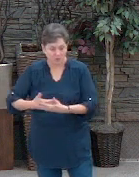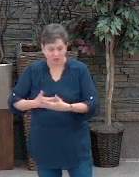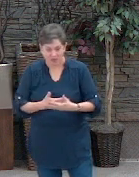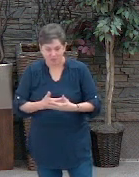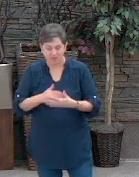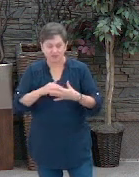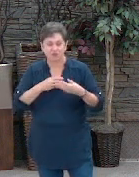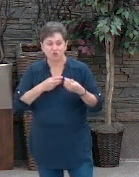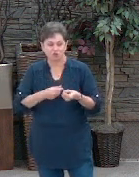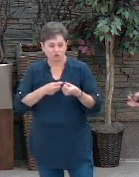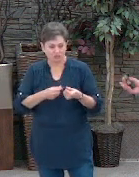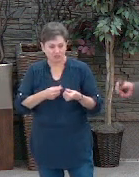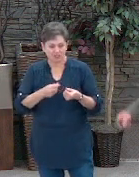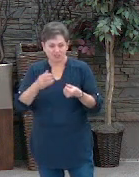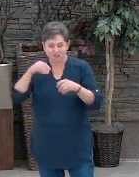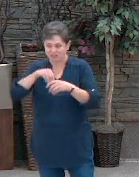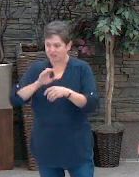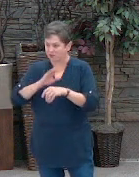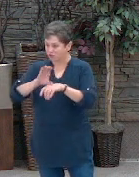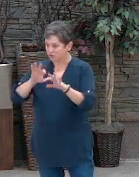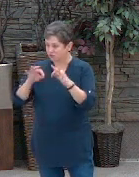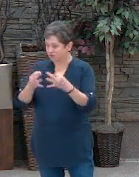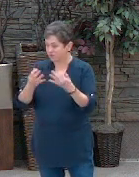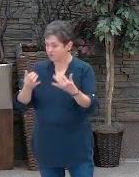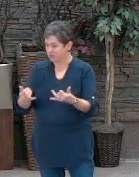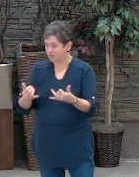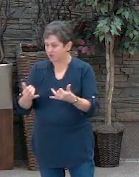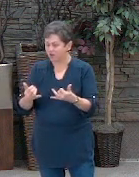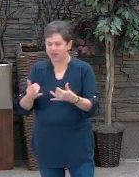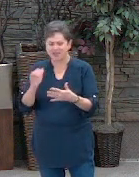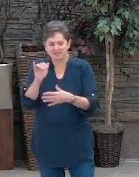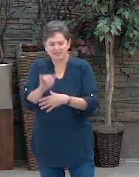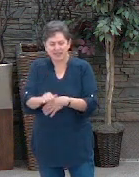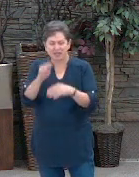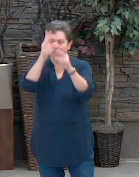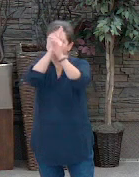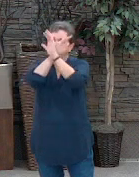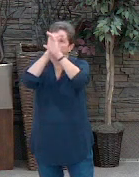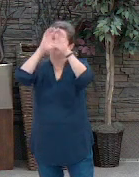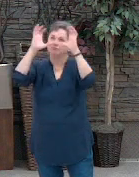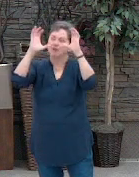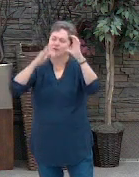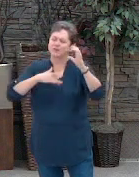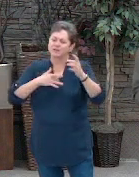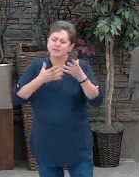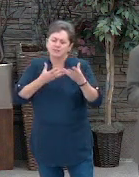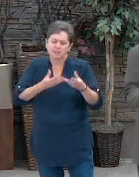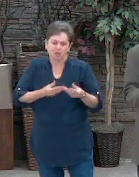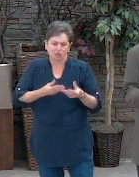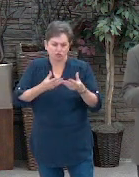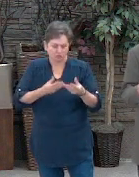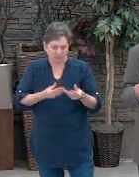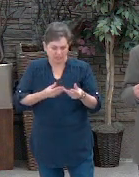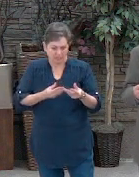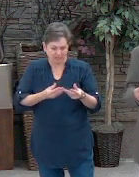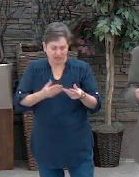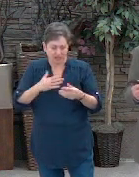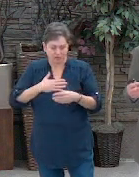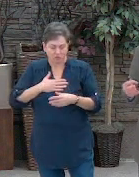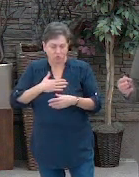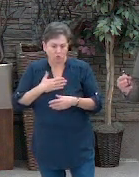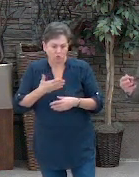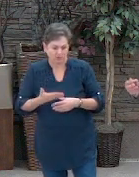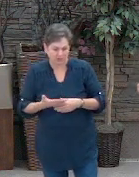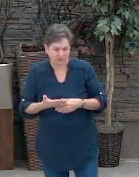they're nursing within our congregation. And it's that image of tenderness and that